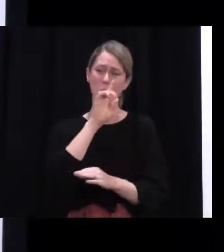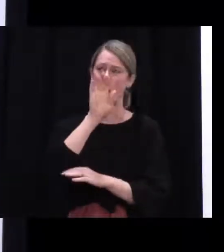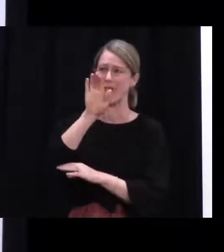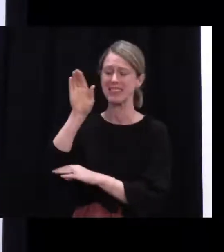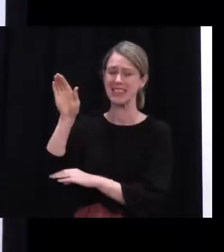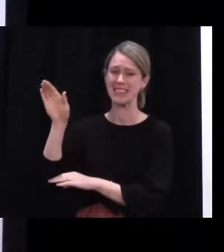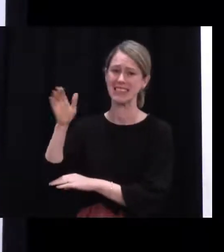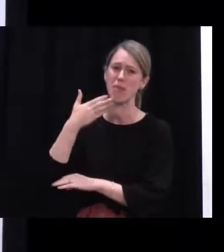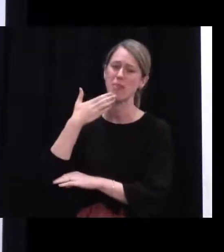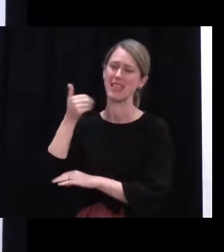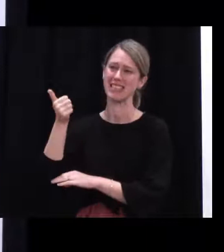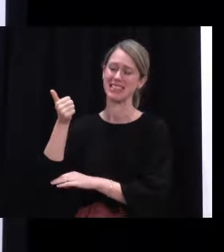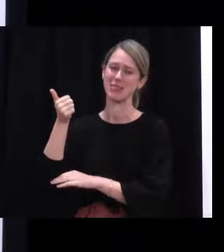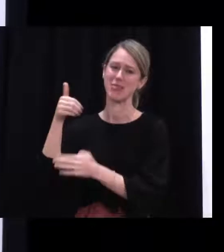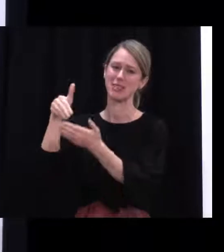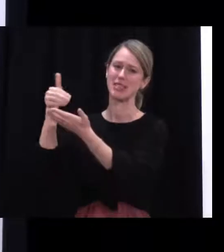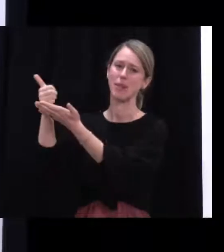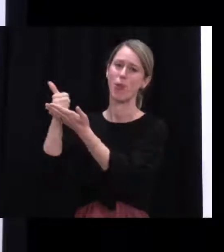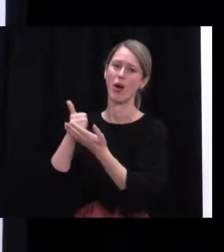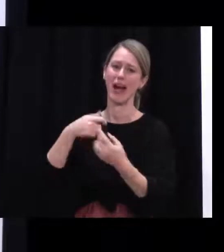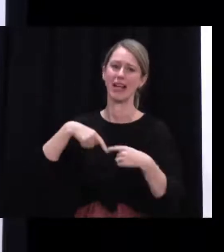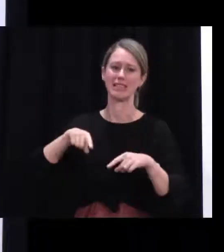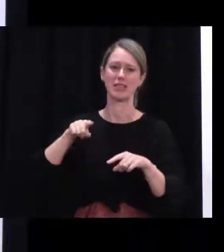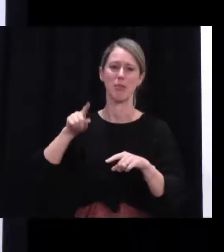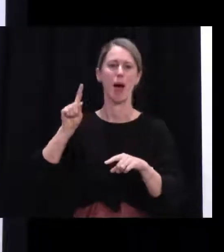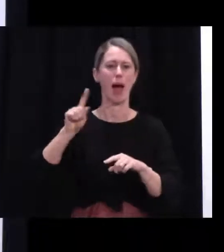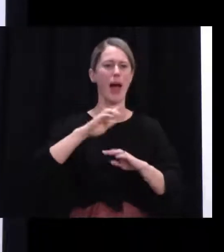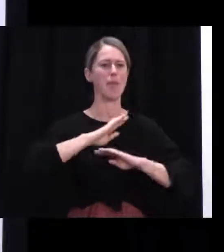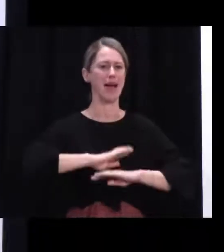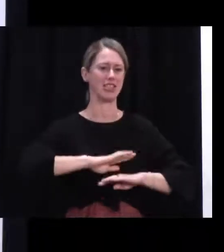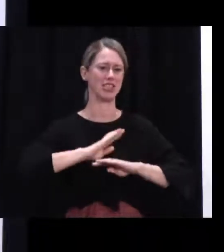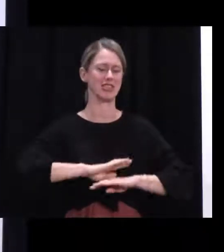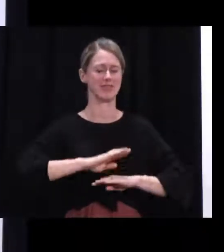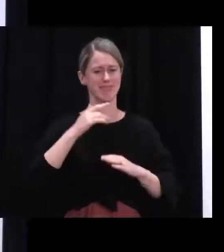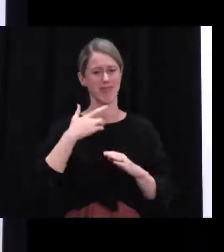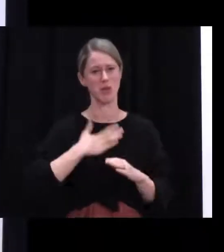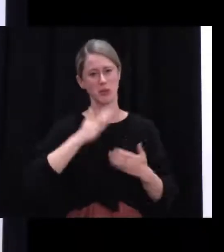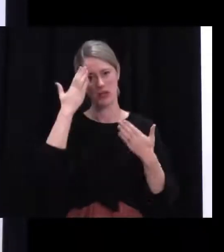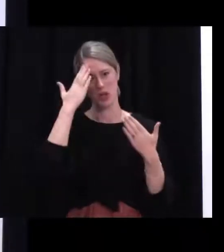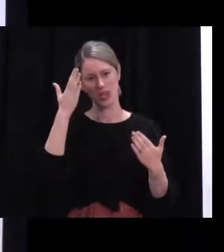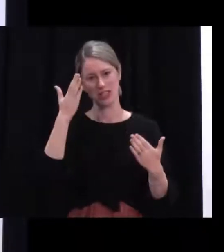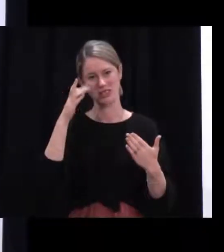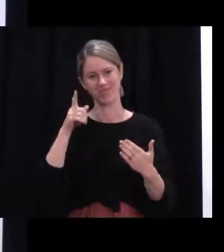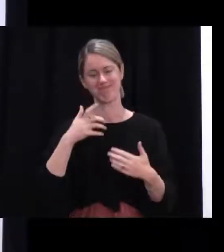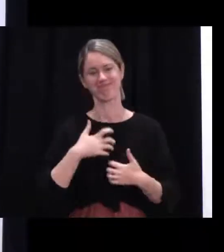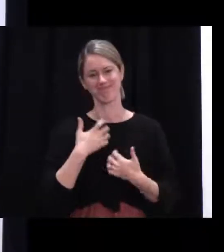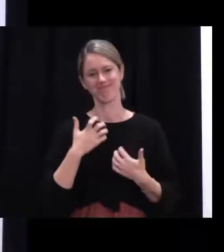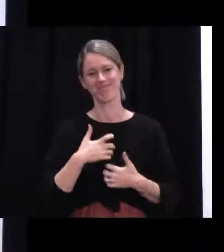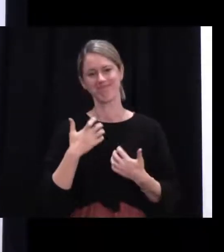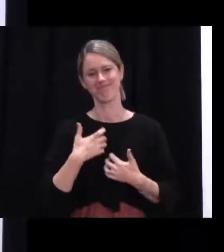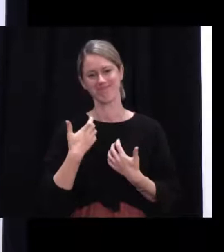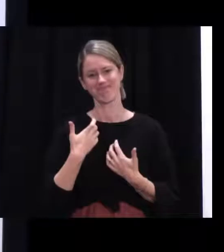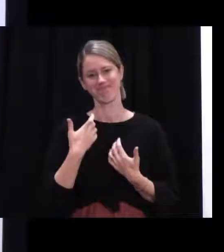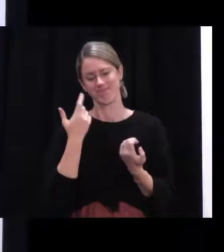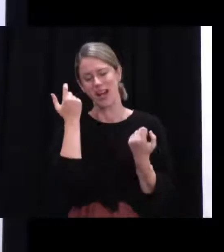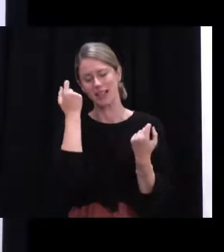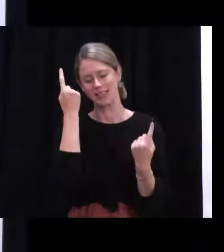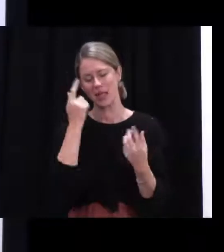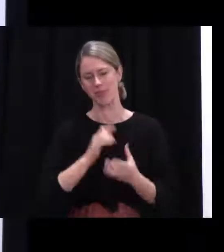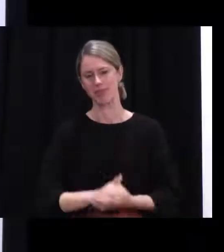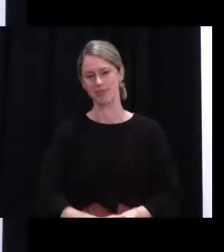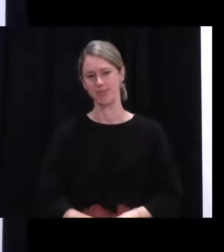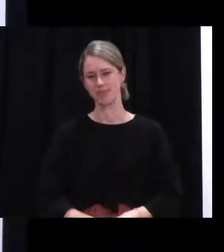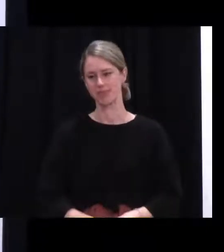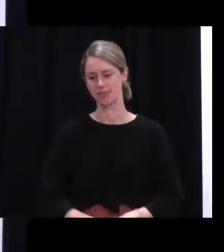abroad to play their part in this response by being patient. I acknowledge that that is a very challenging thing to ask of